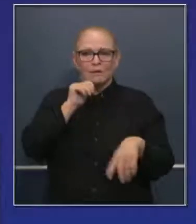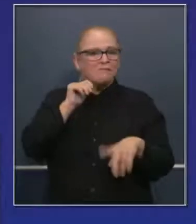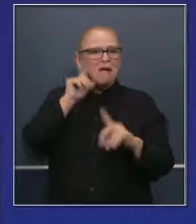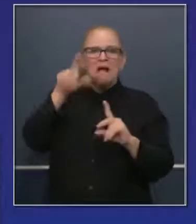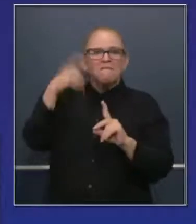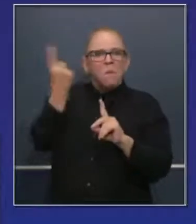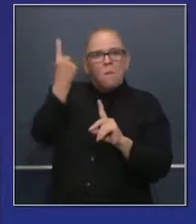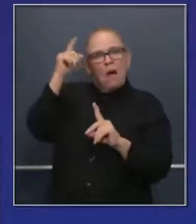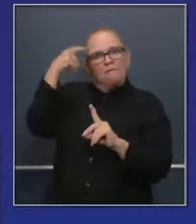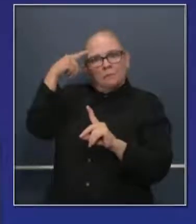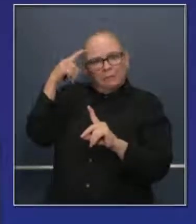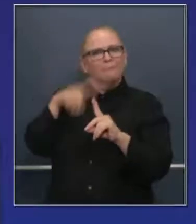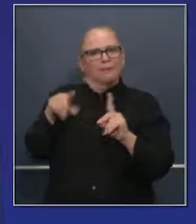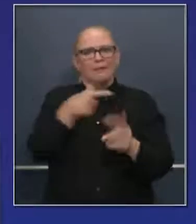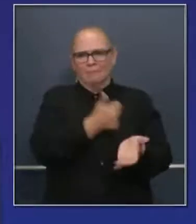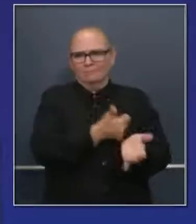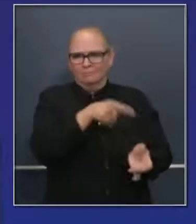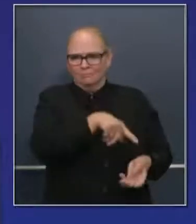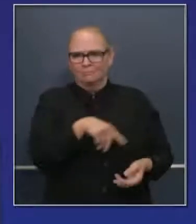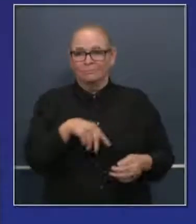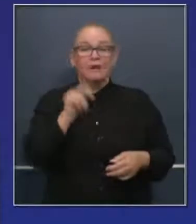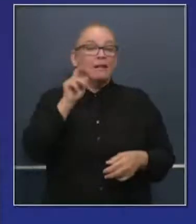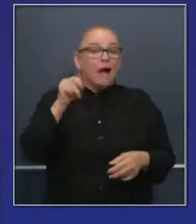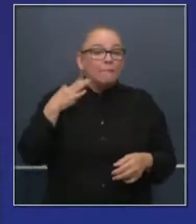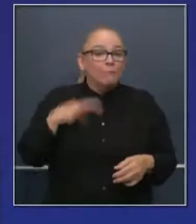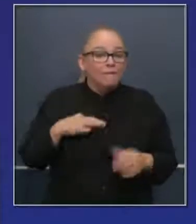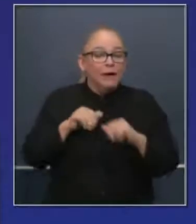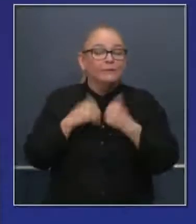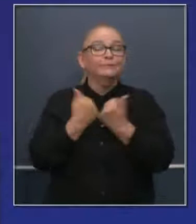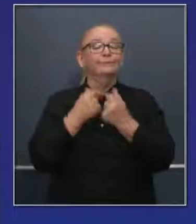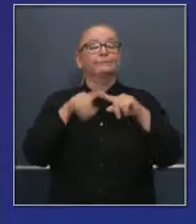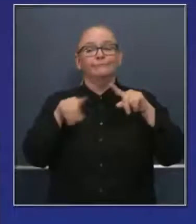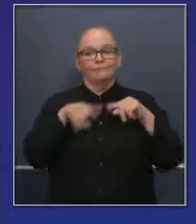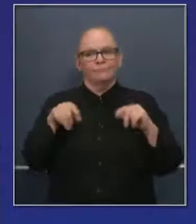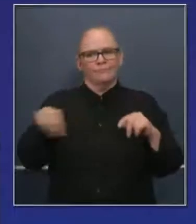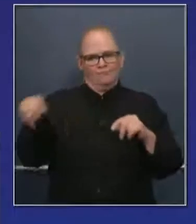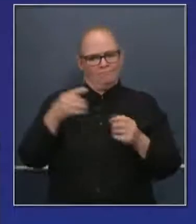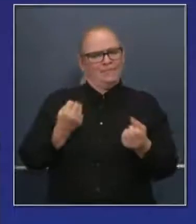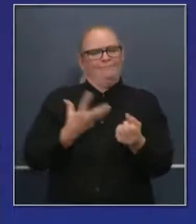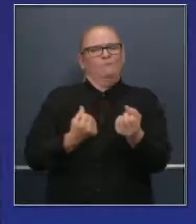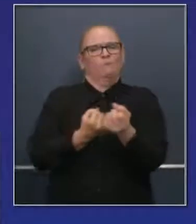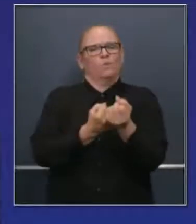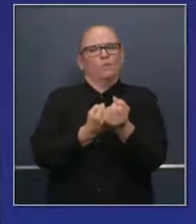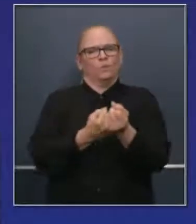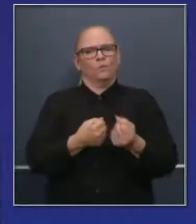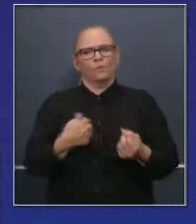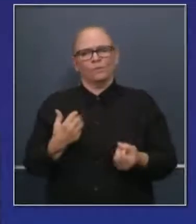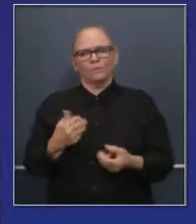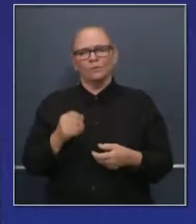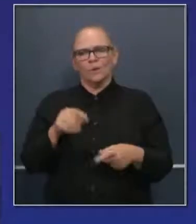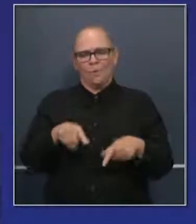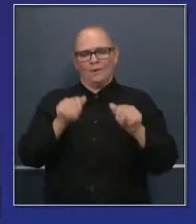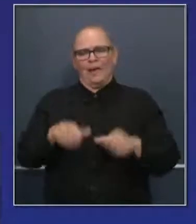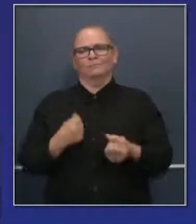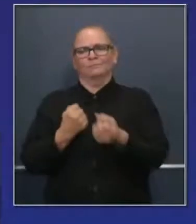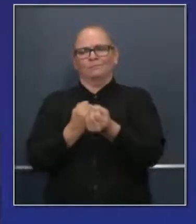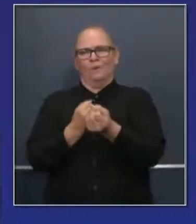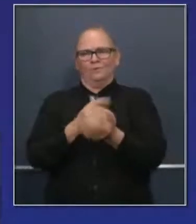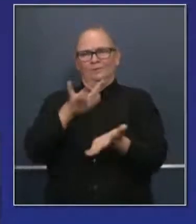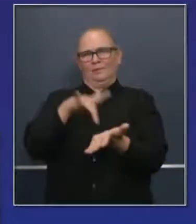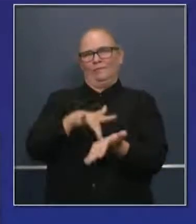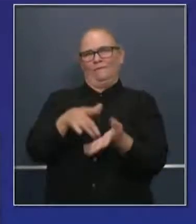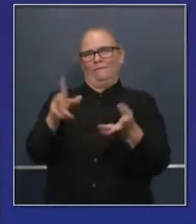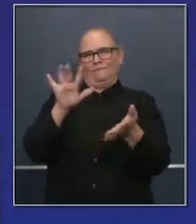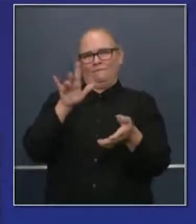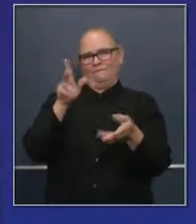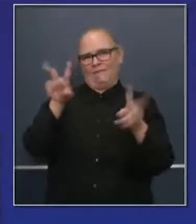nonprofits, NGOs, to, again, build capacity and build our collective response with a unified command